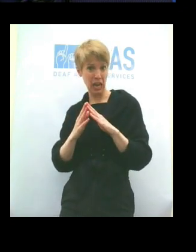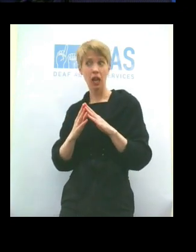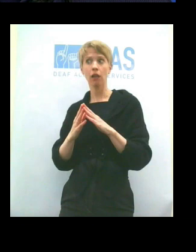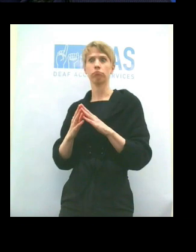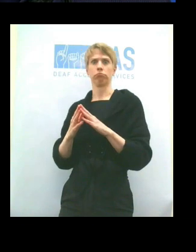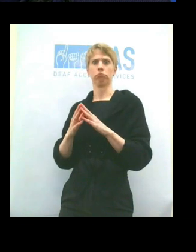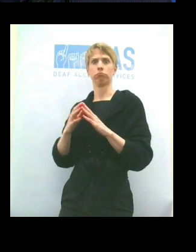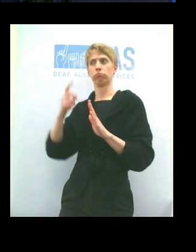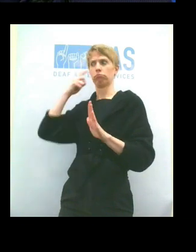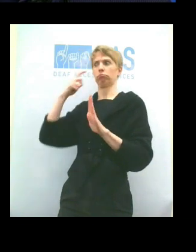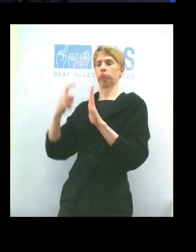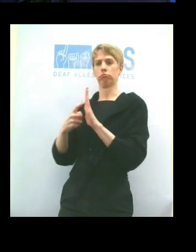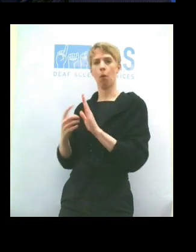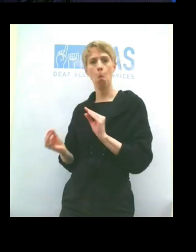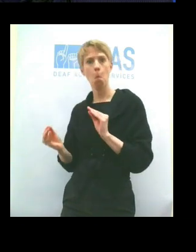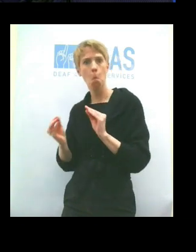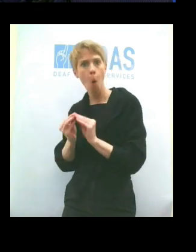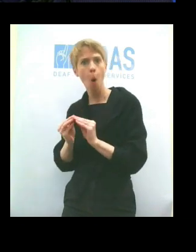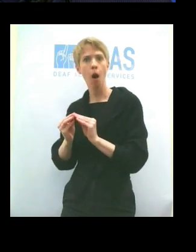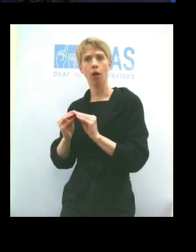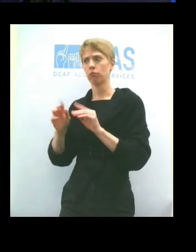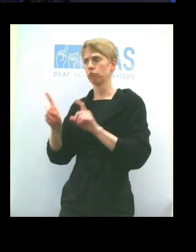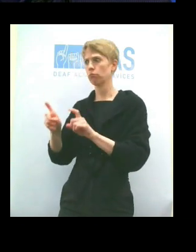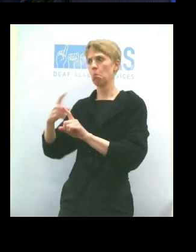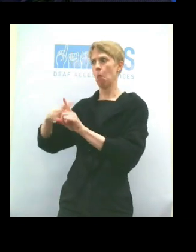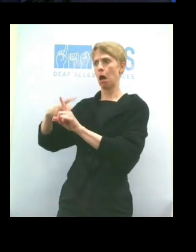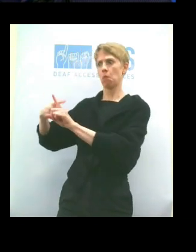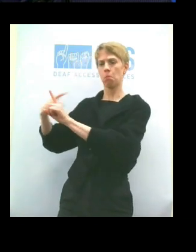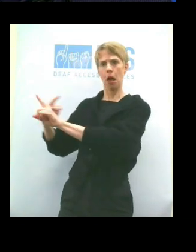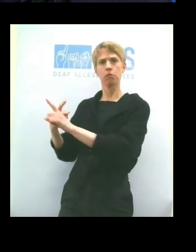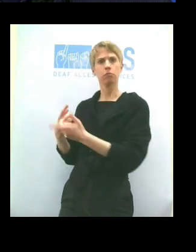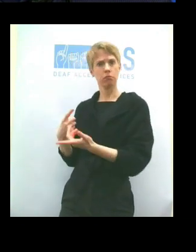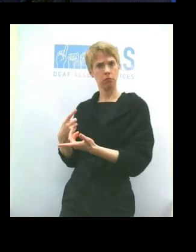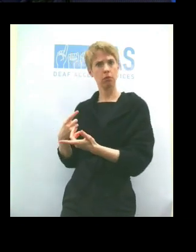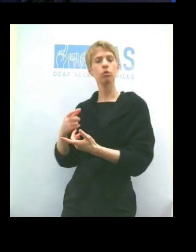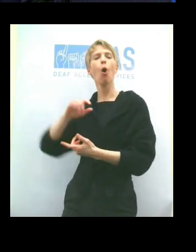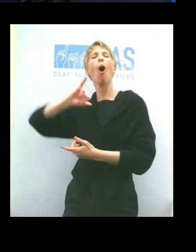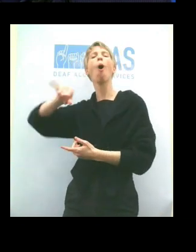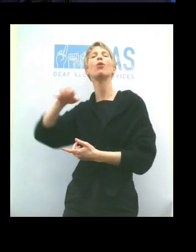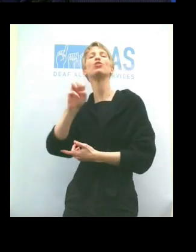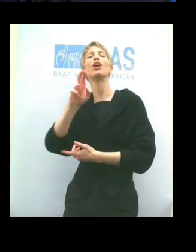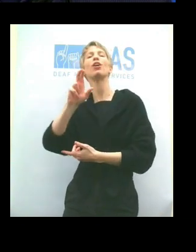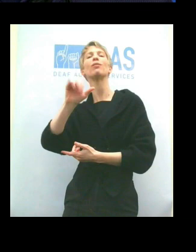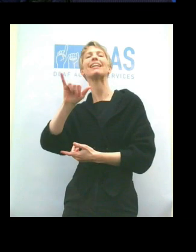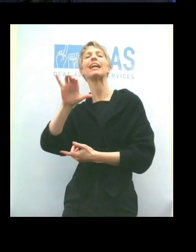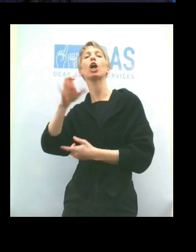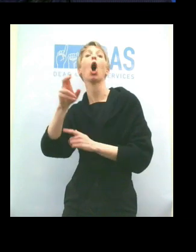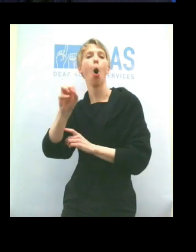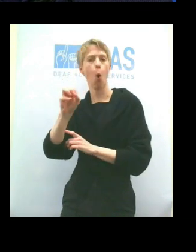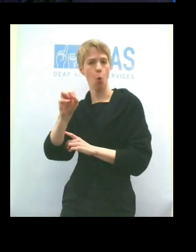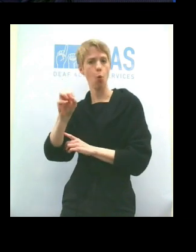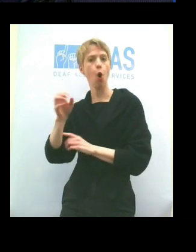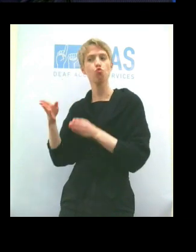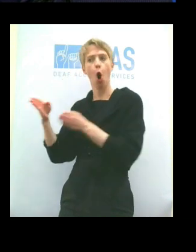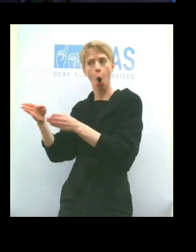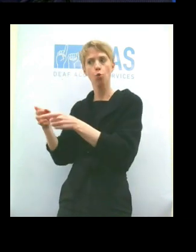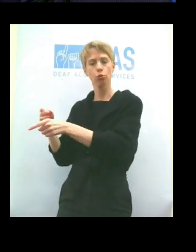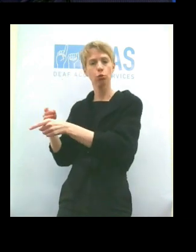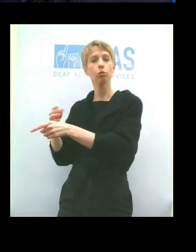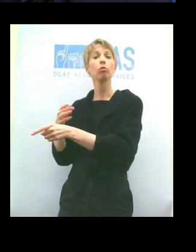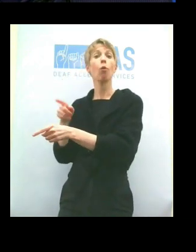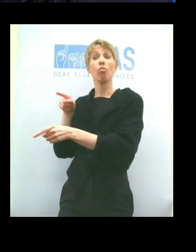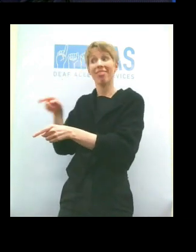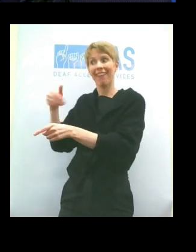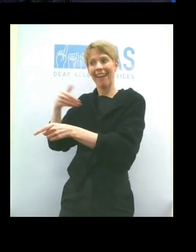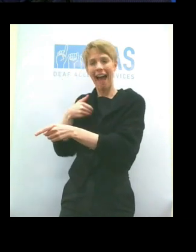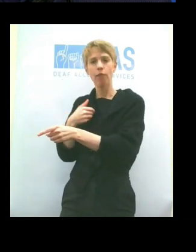what we're seeing in the general public. So Jericho Road has a number of testing sites, including one tomorrow at its Broadway